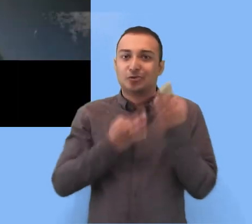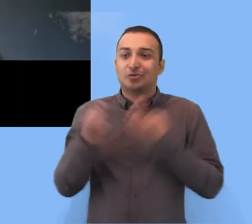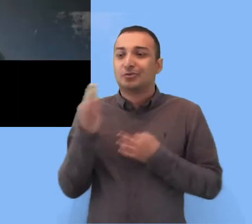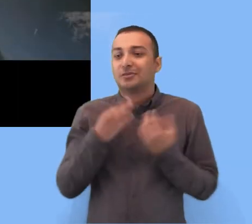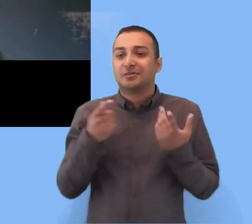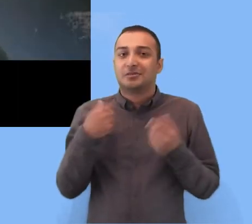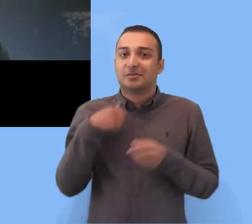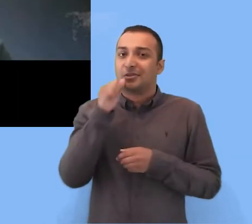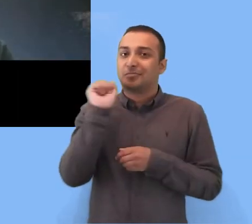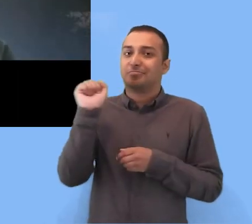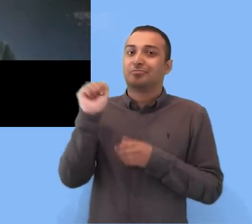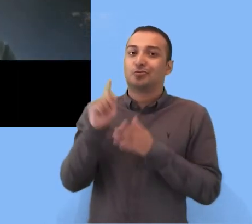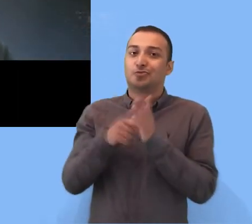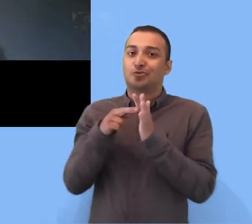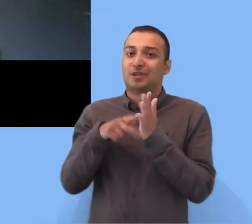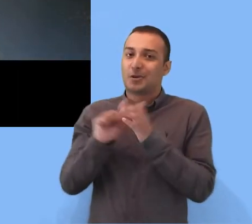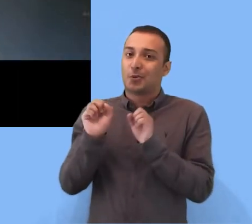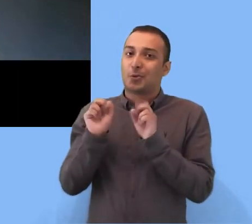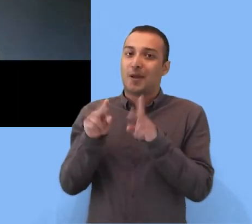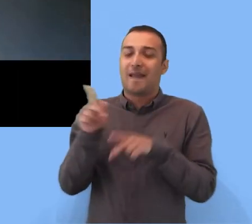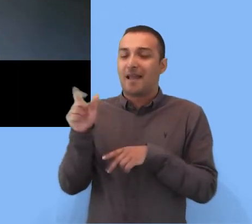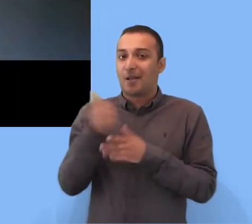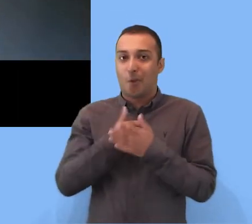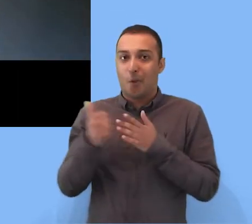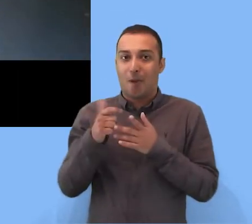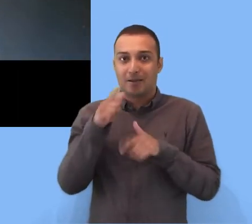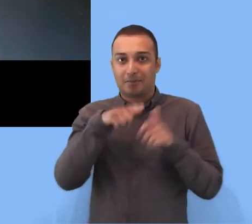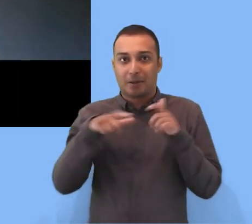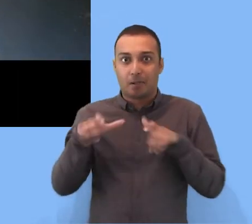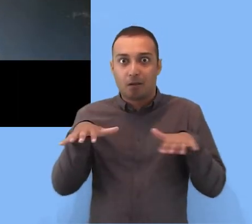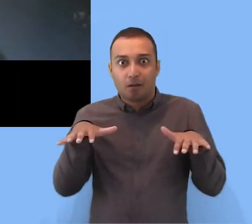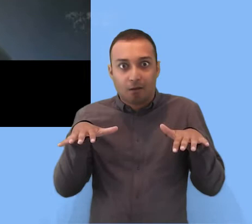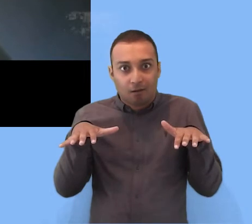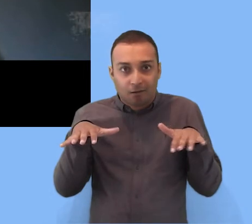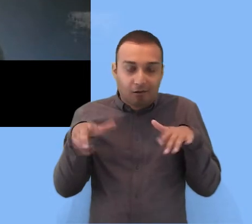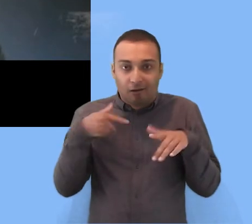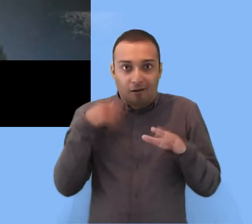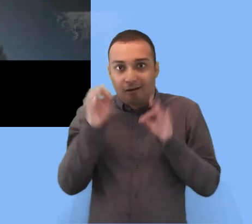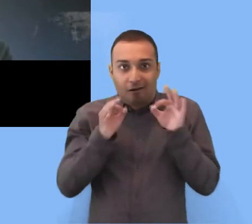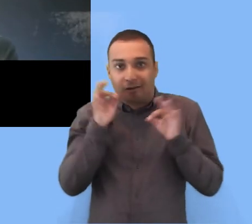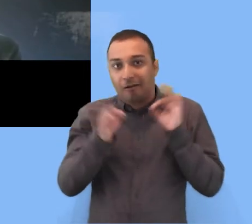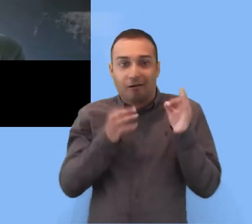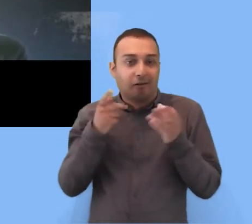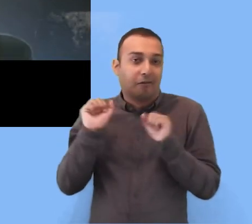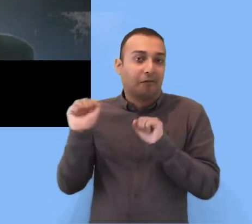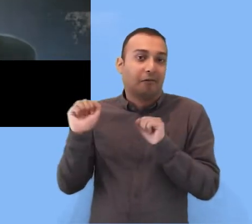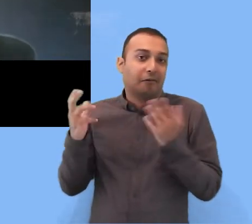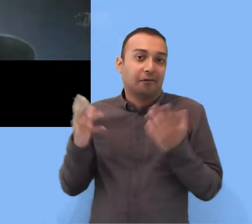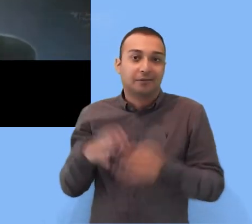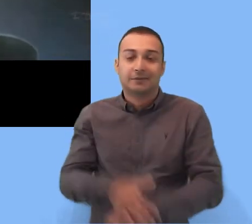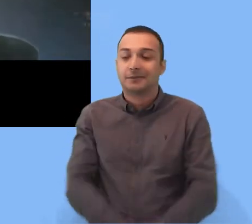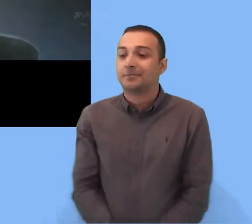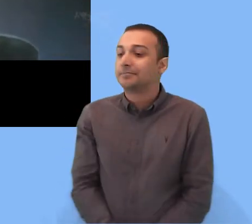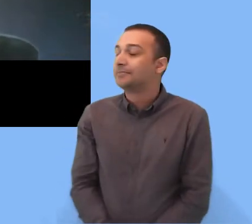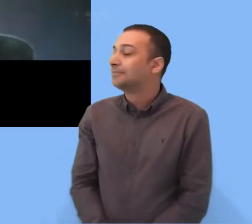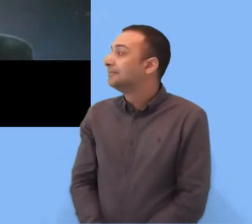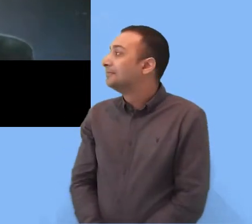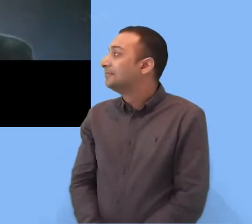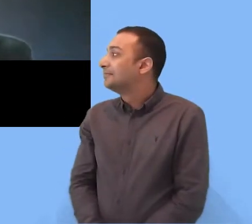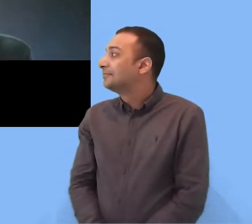people to at least question their own practice, etc. So the first